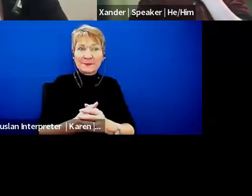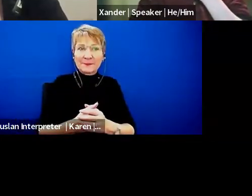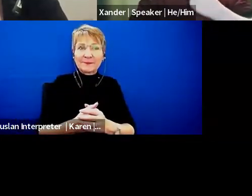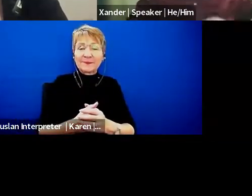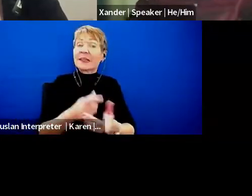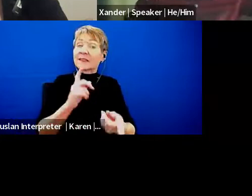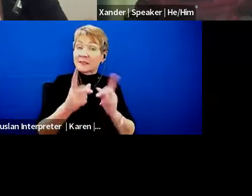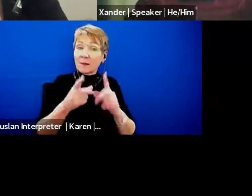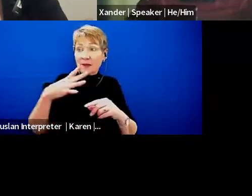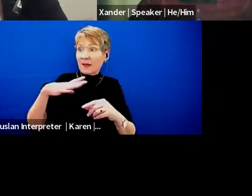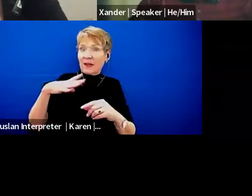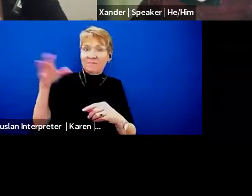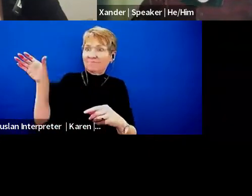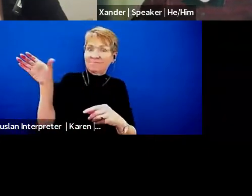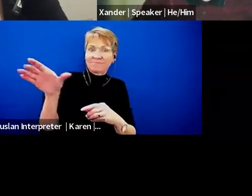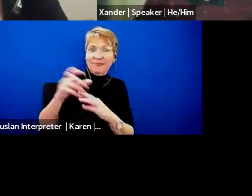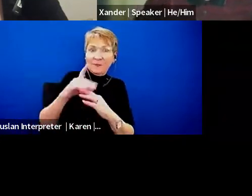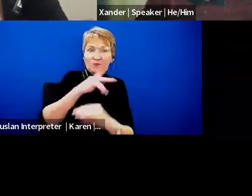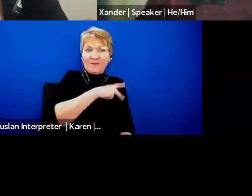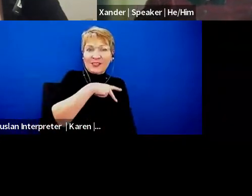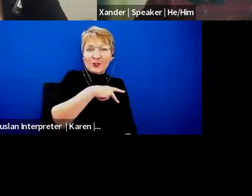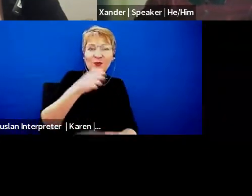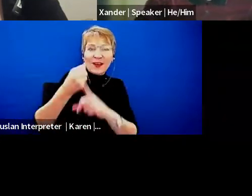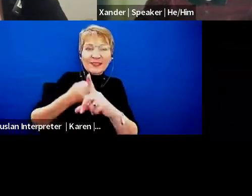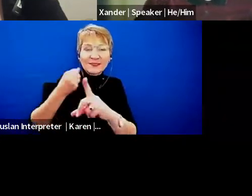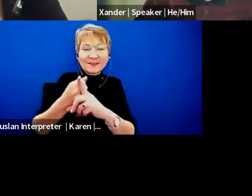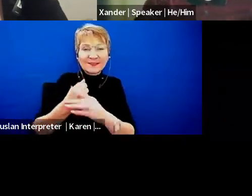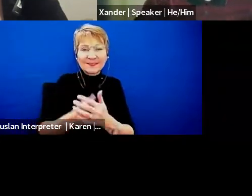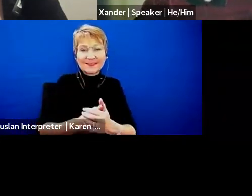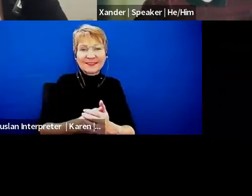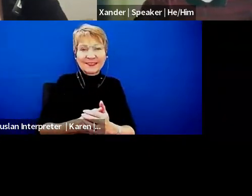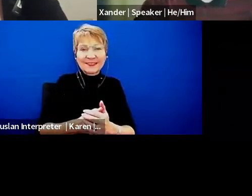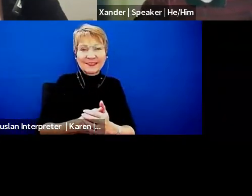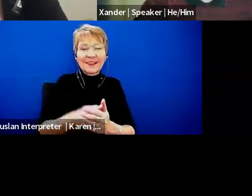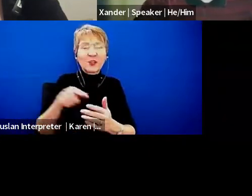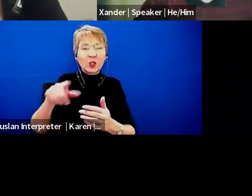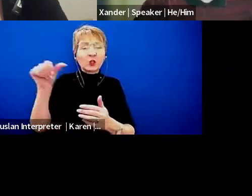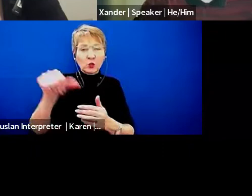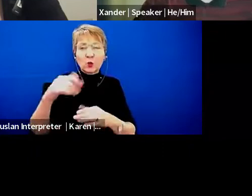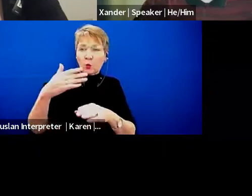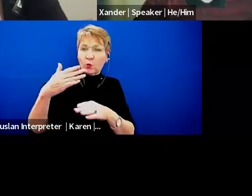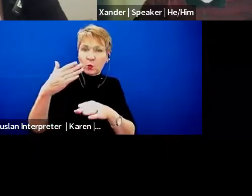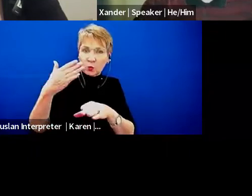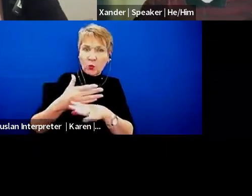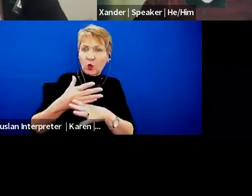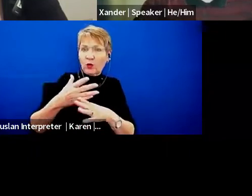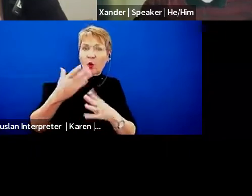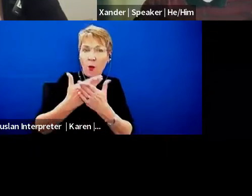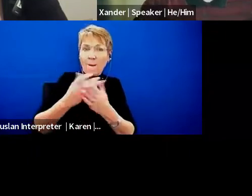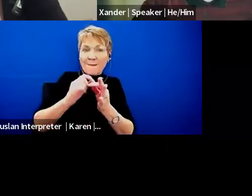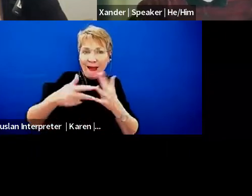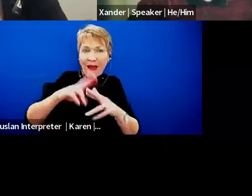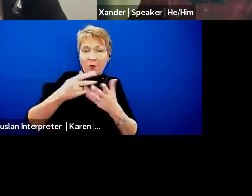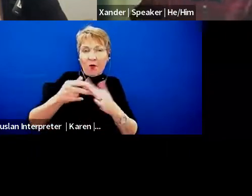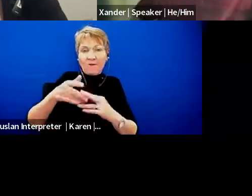role for professional advocates. This should always support or work on behalf of your child and your family. Their